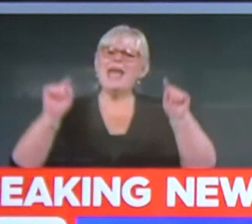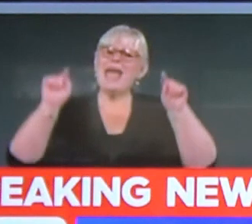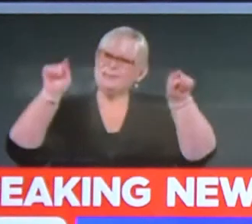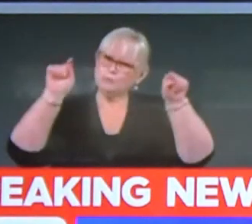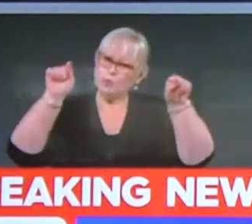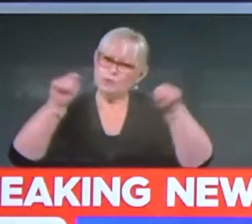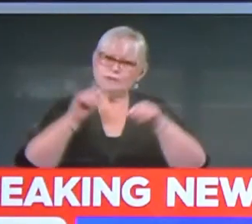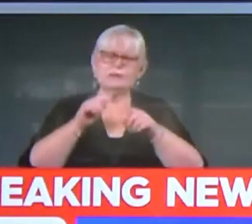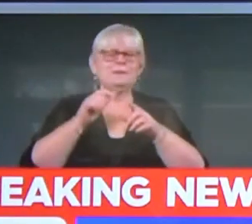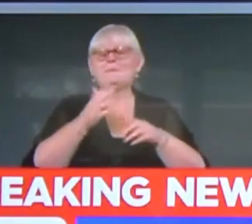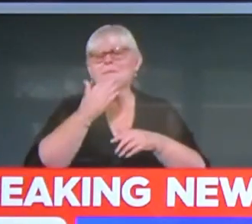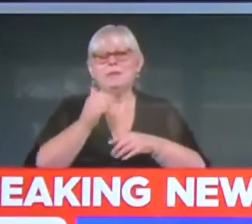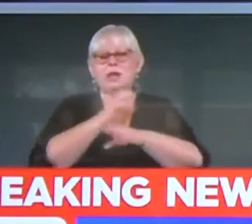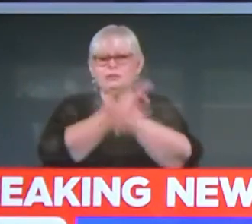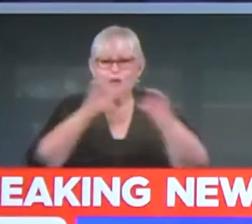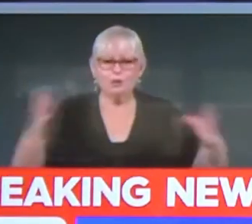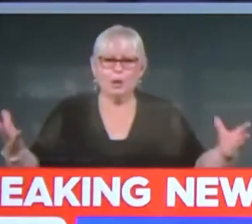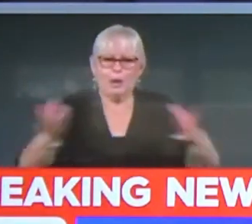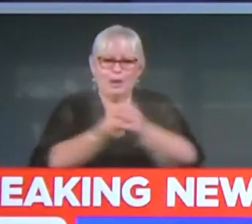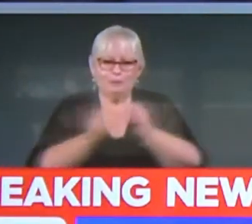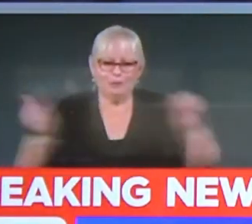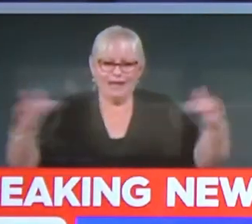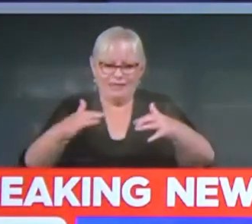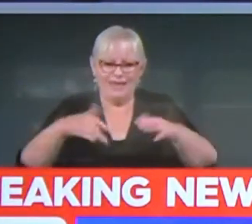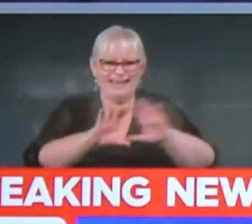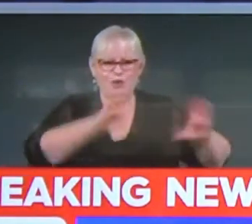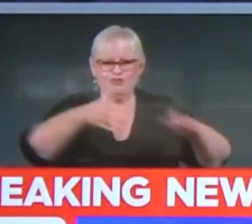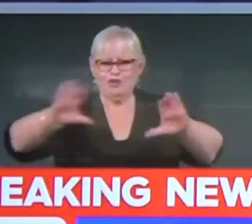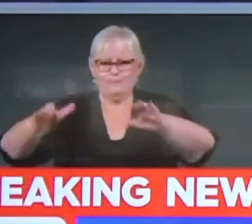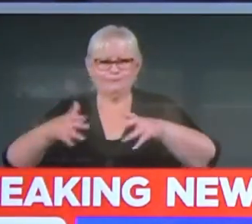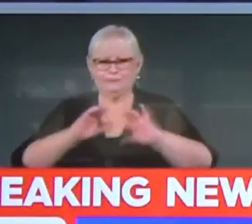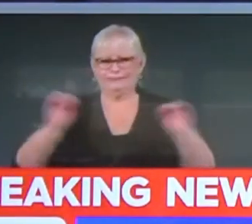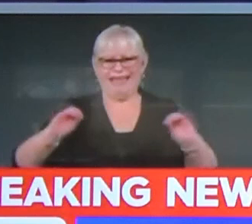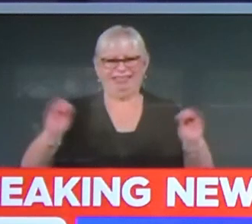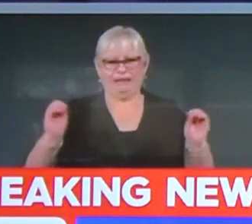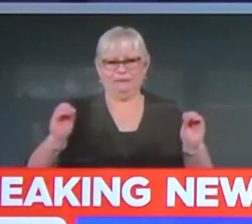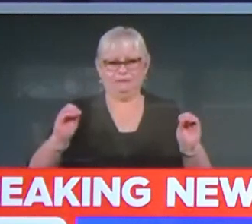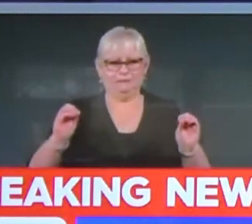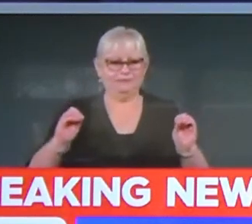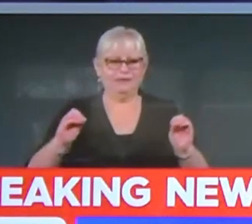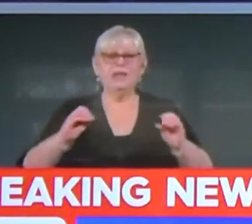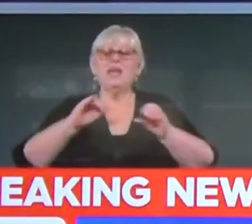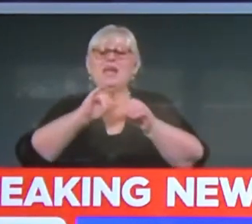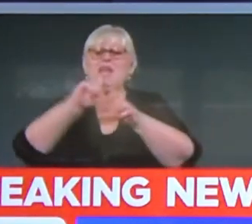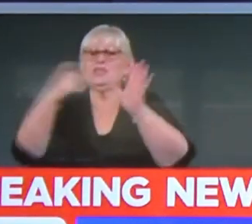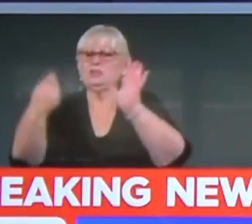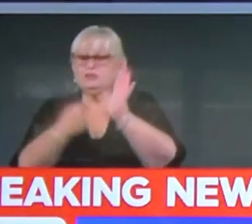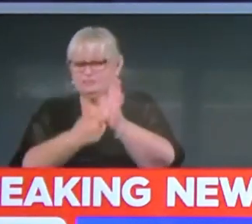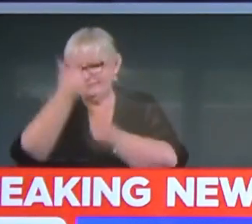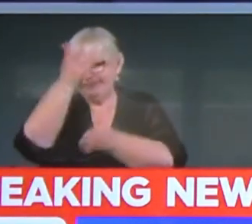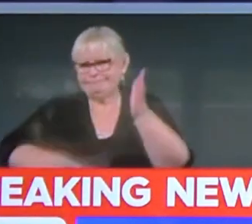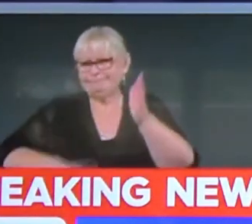Outdoors, do not congregate together in groups. Now, the medical experts panel